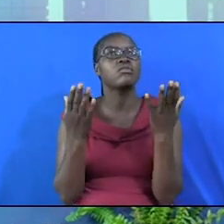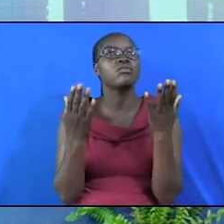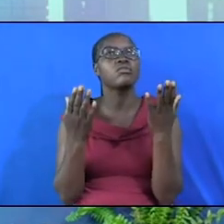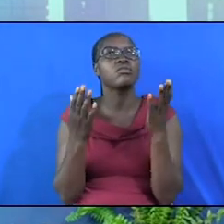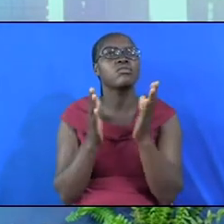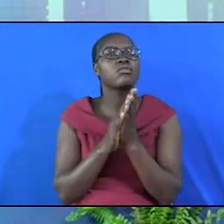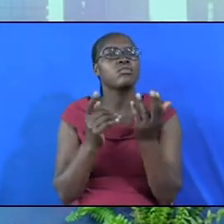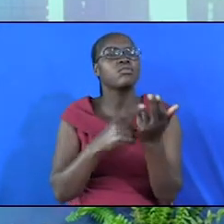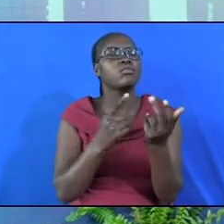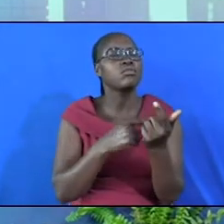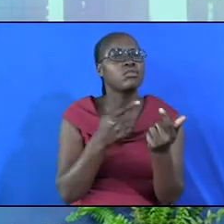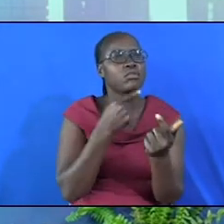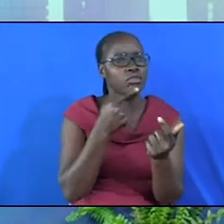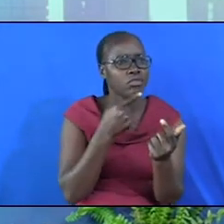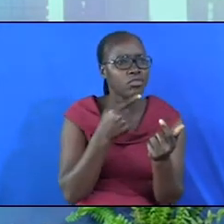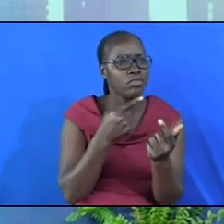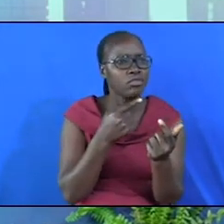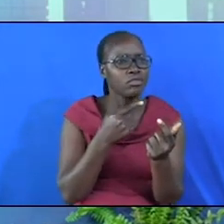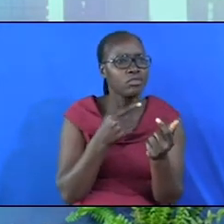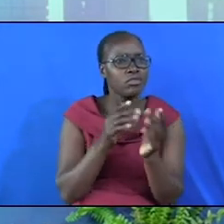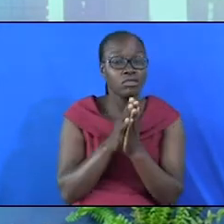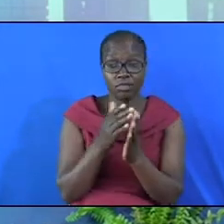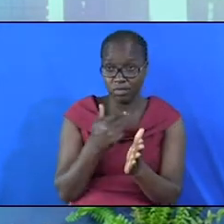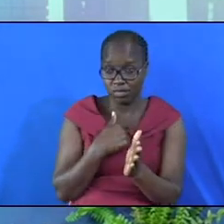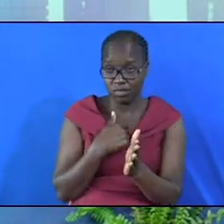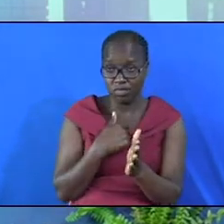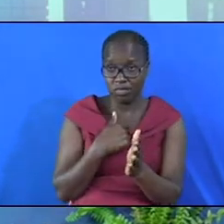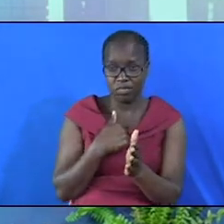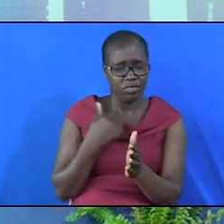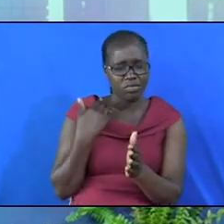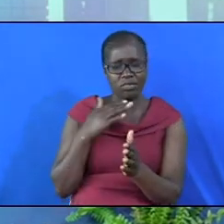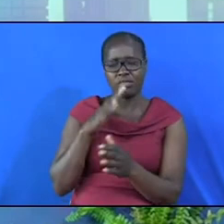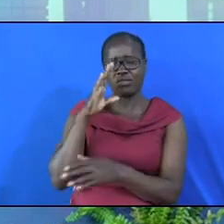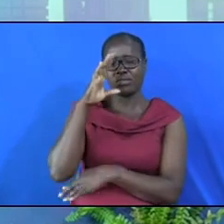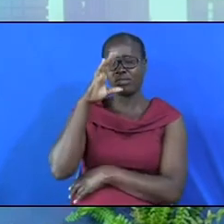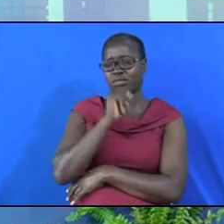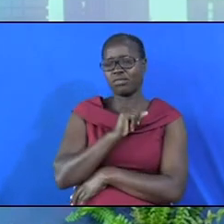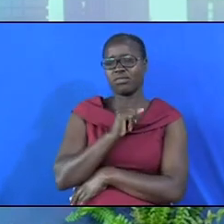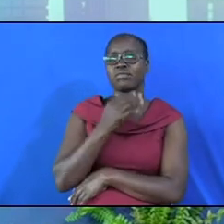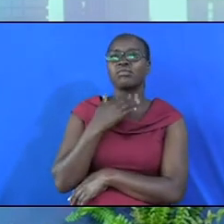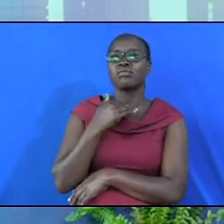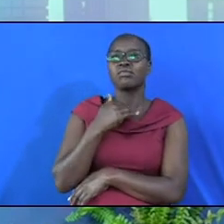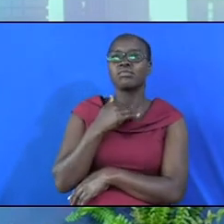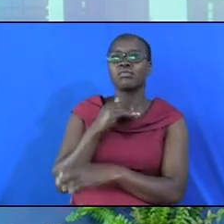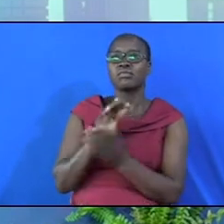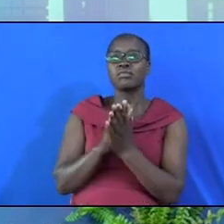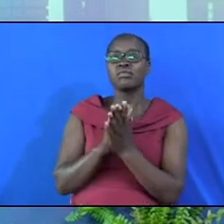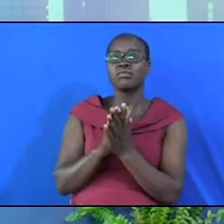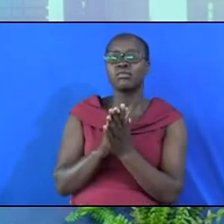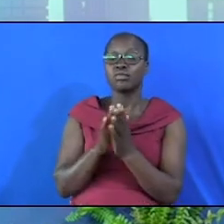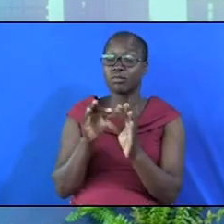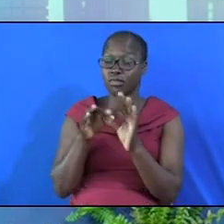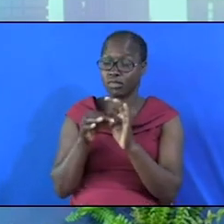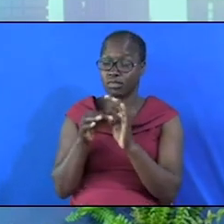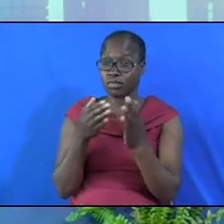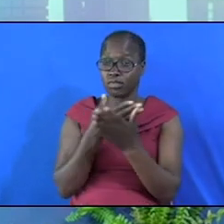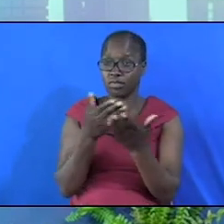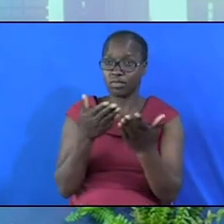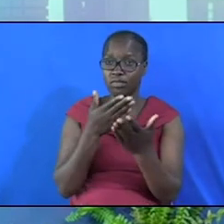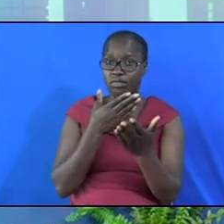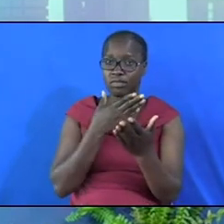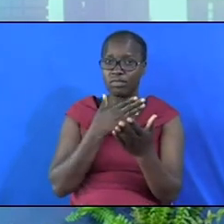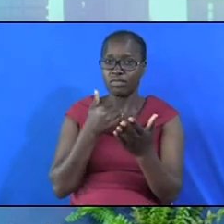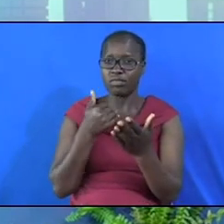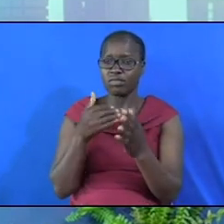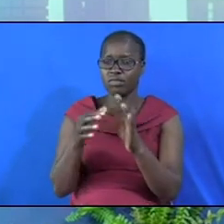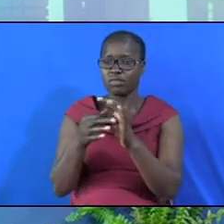Hallelujah. How many are saying that with me, I don't want to be missed. I want to behold the king. And I want to join